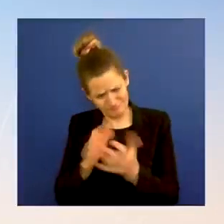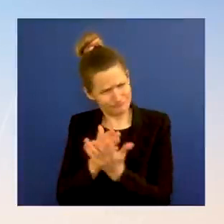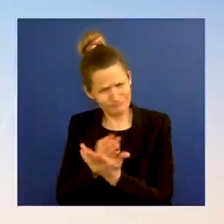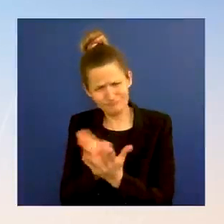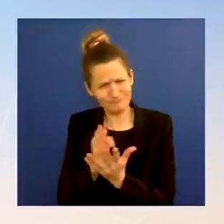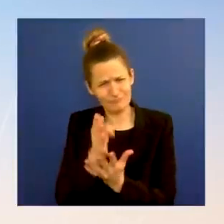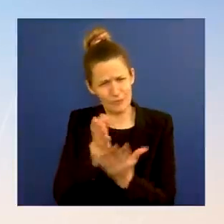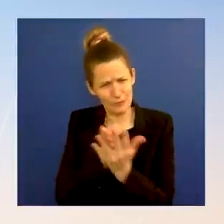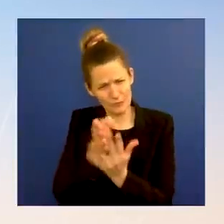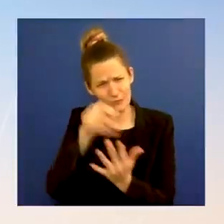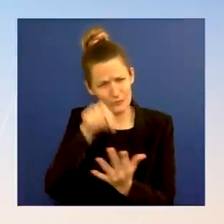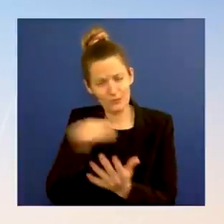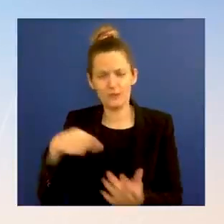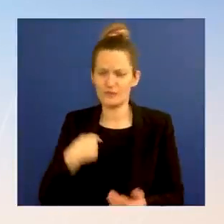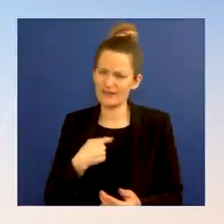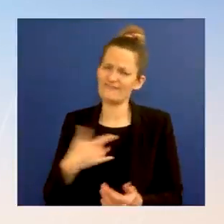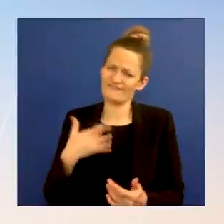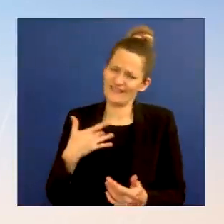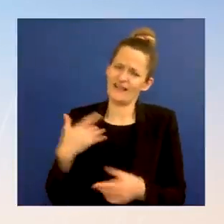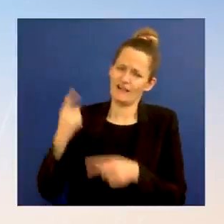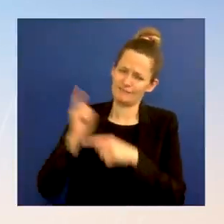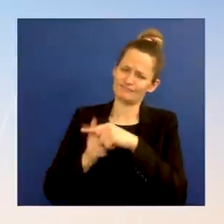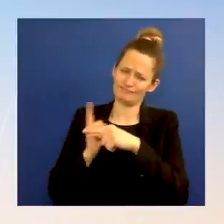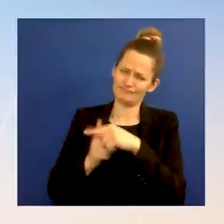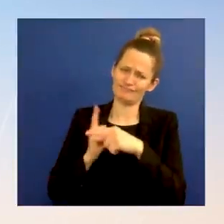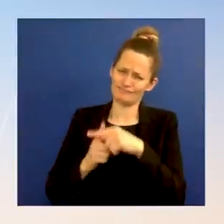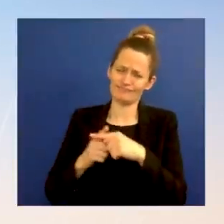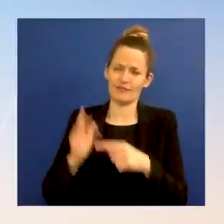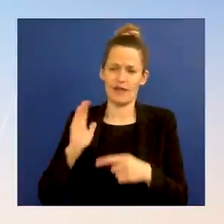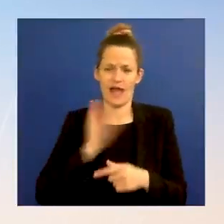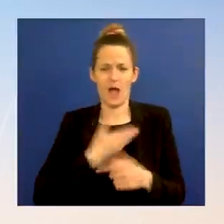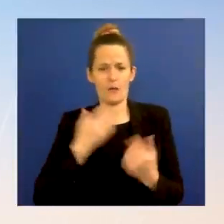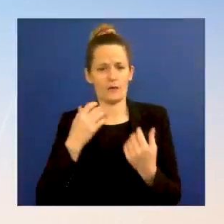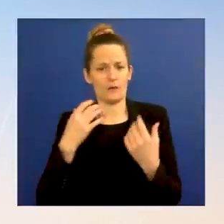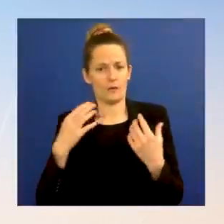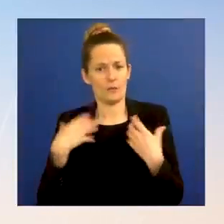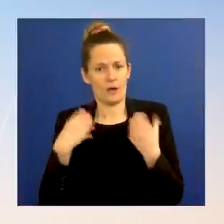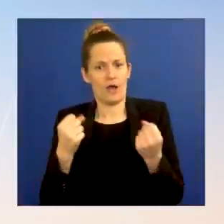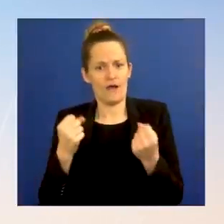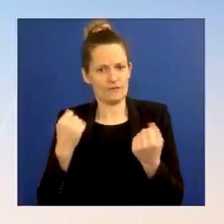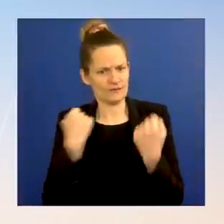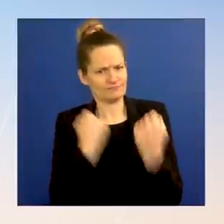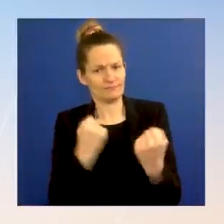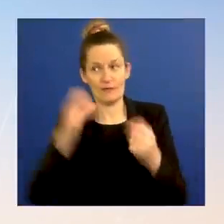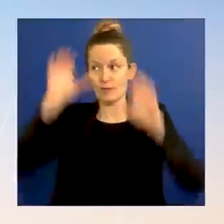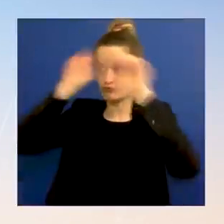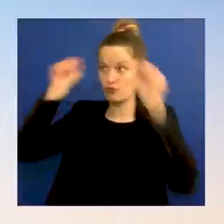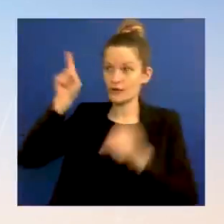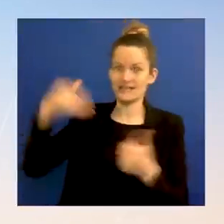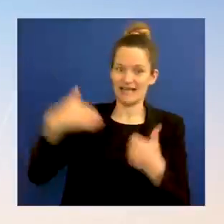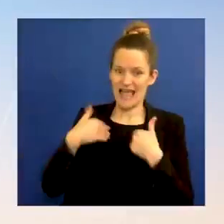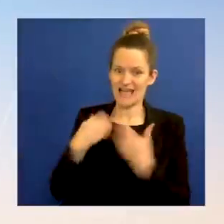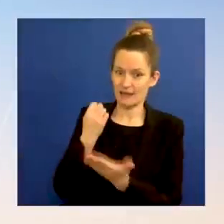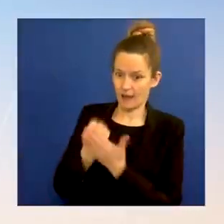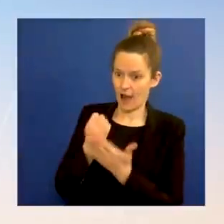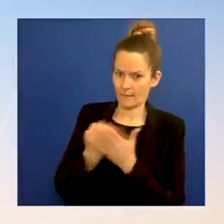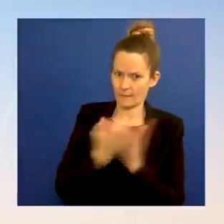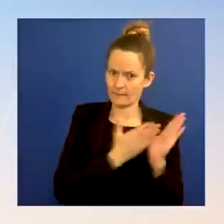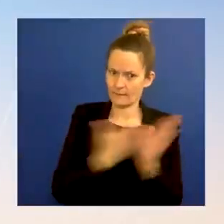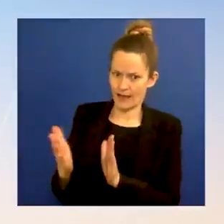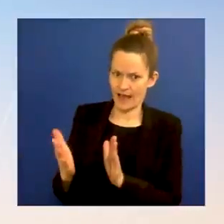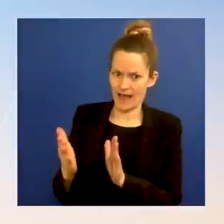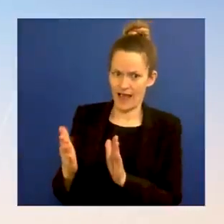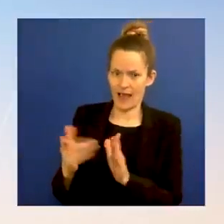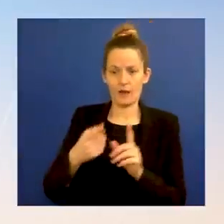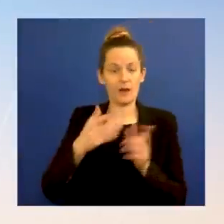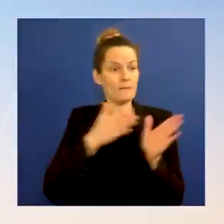this robust recovery. This president has an economic plan to grow this economy from the bottom up, middle out. It's premised on making